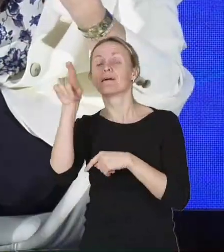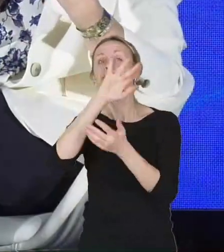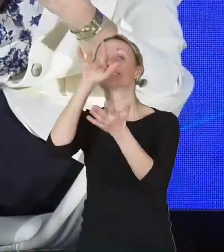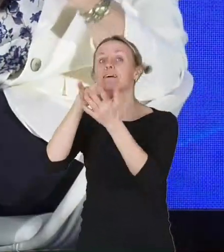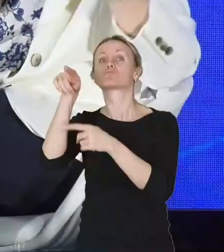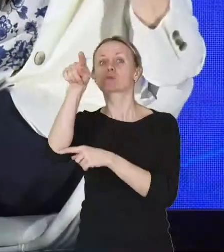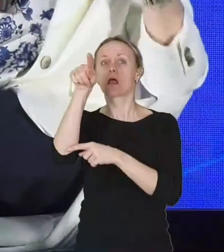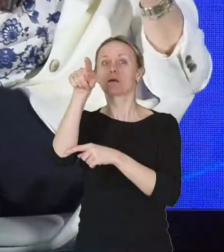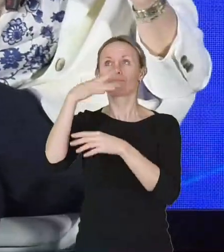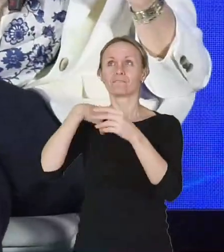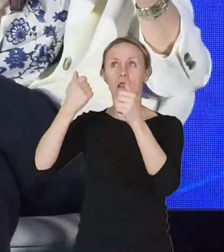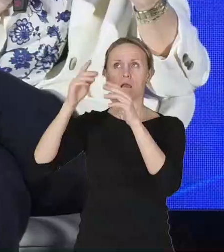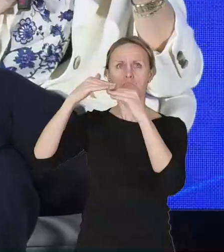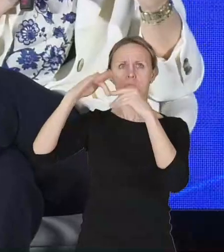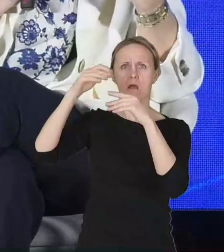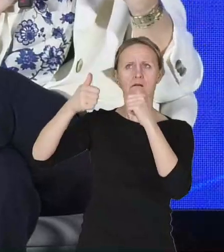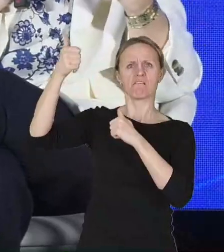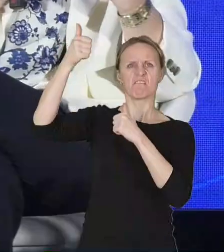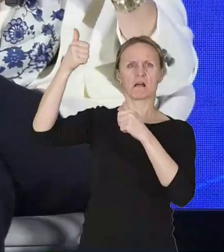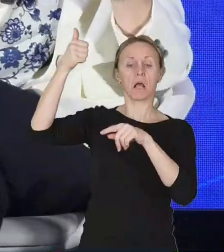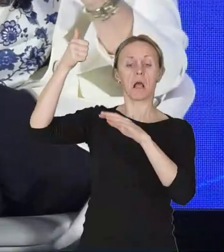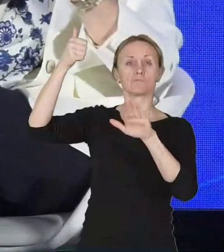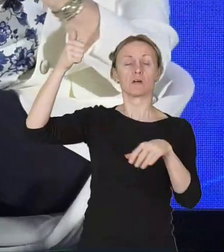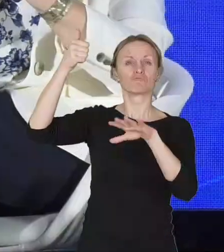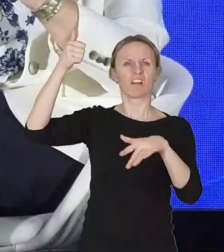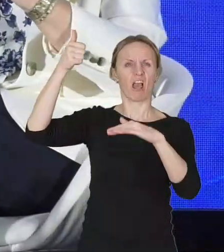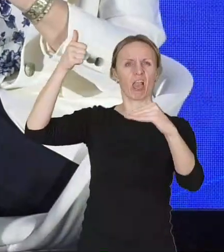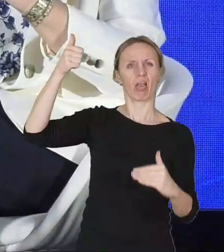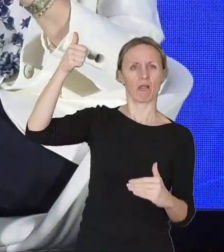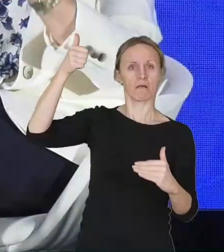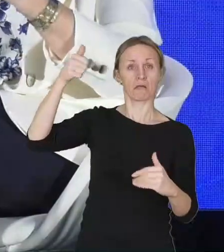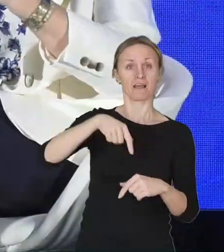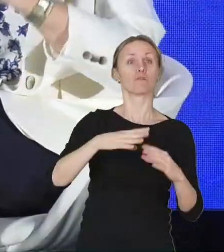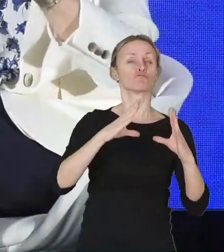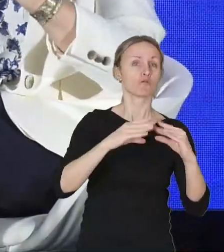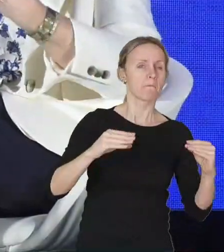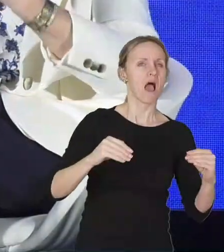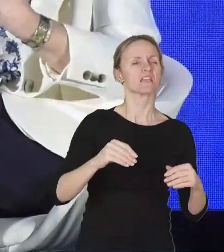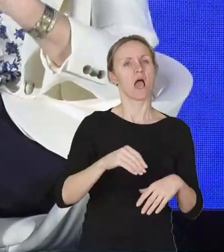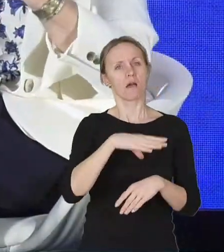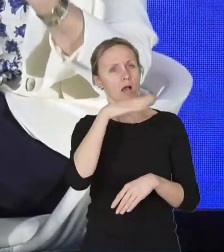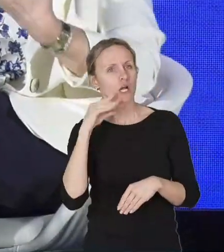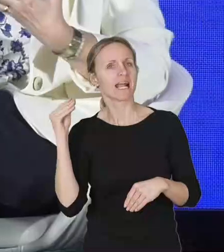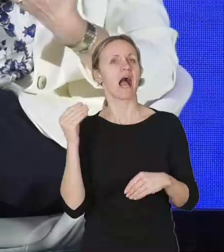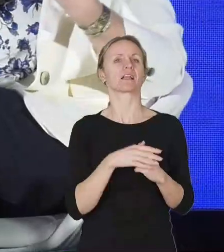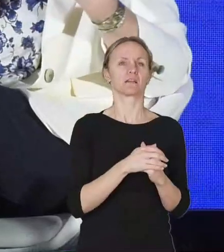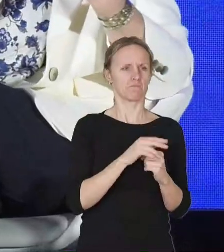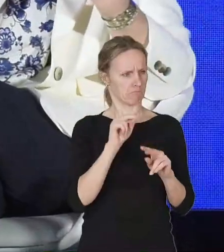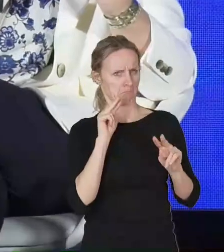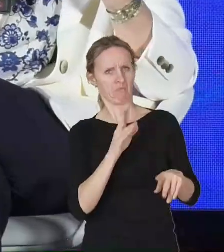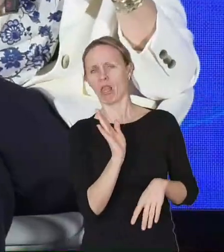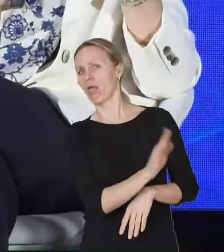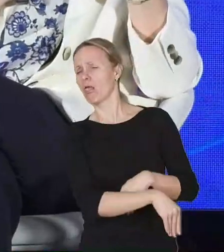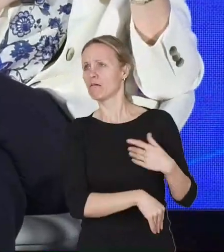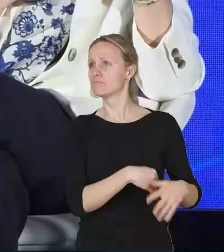or Bulgaria, and smart specialization became a regional innovation policy de facto, even if it was not recognized as